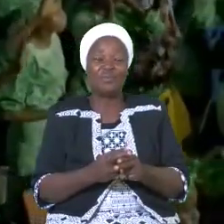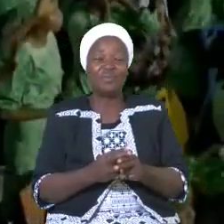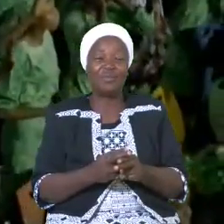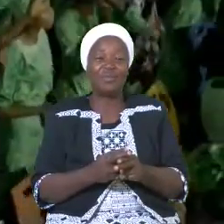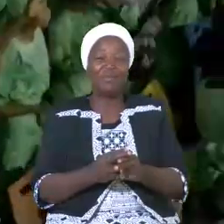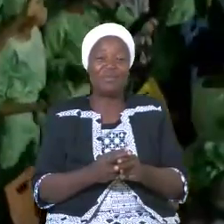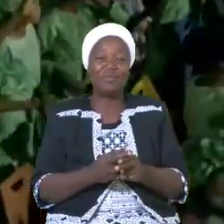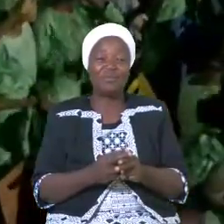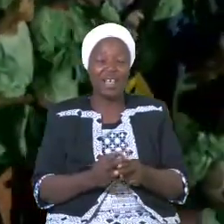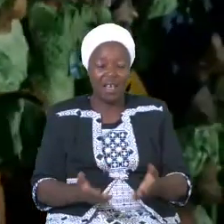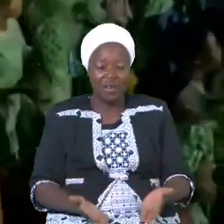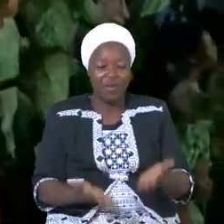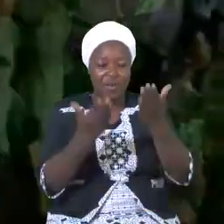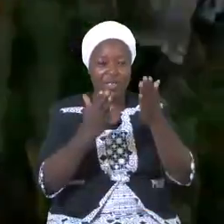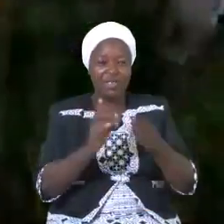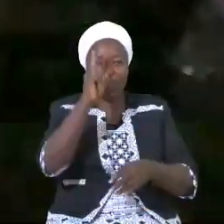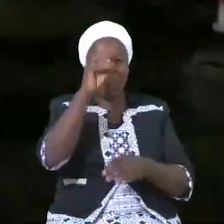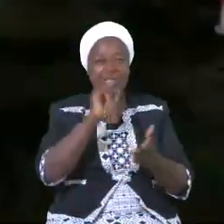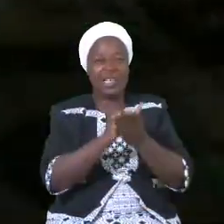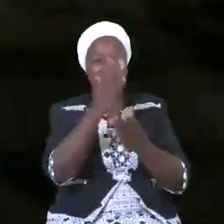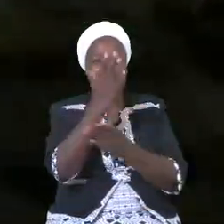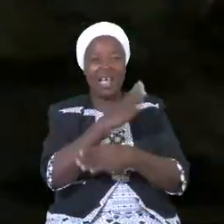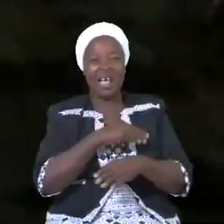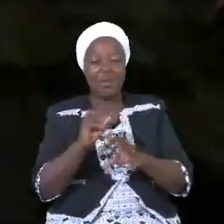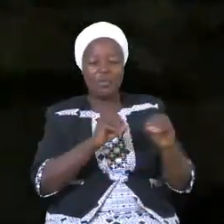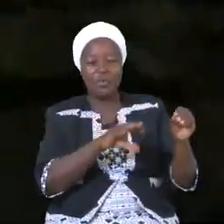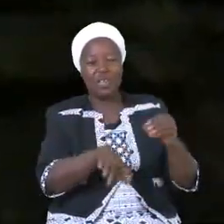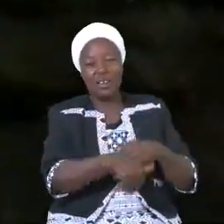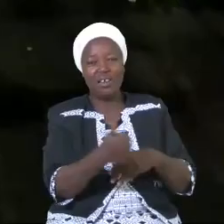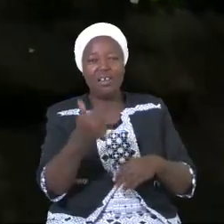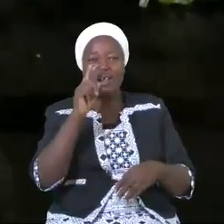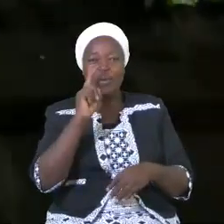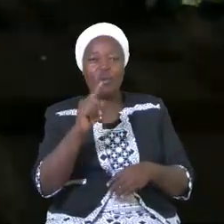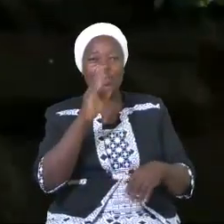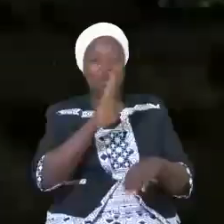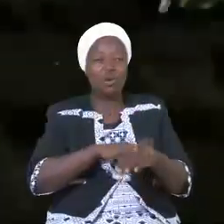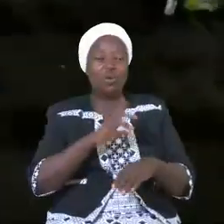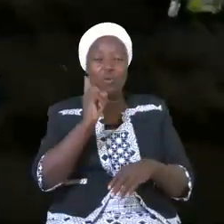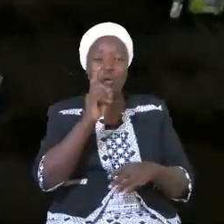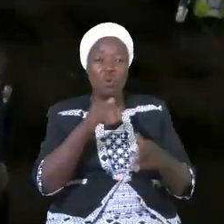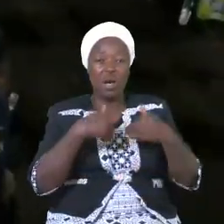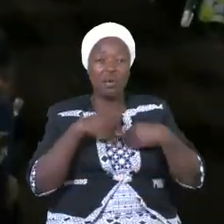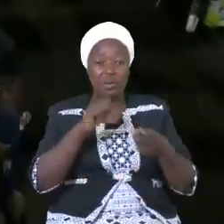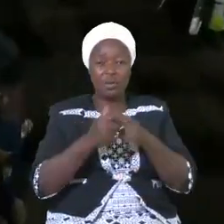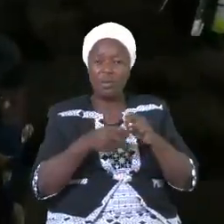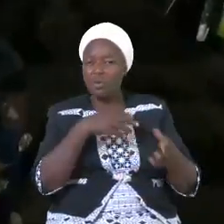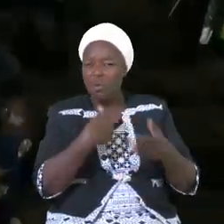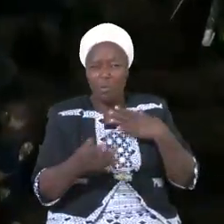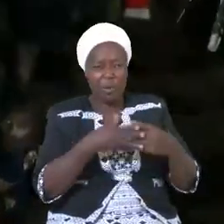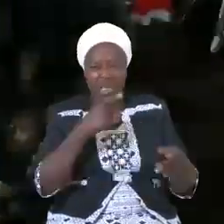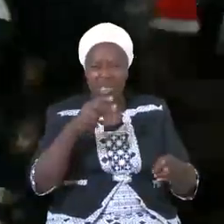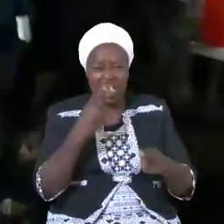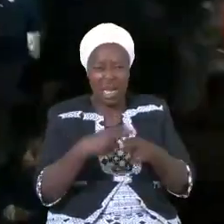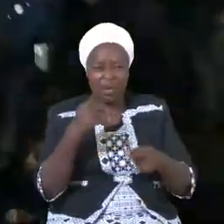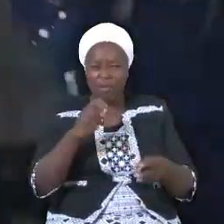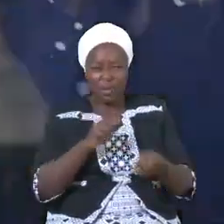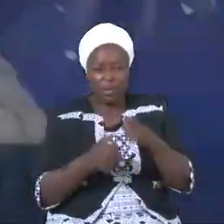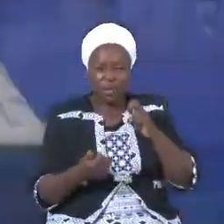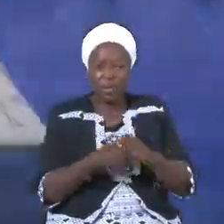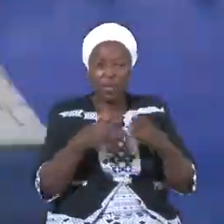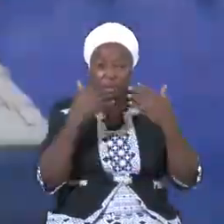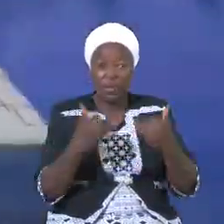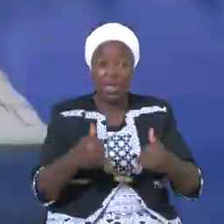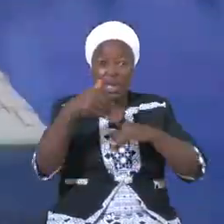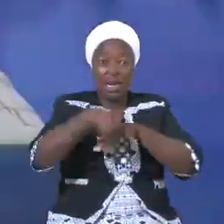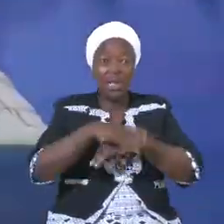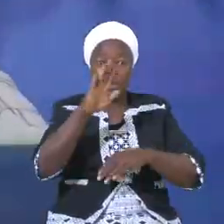raise up that hand and leave the hand when you have the problem whatever the name of the problem tonight is your